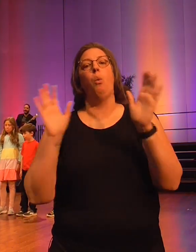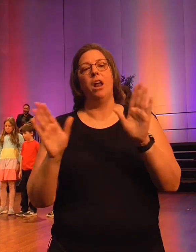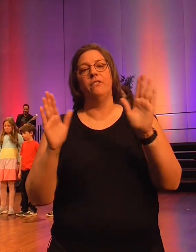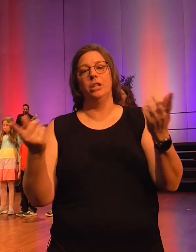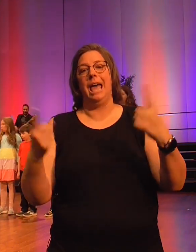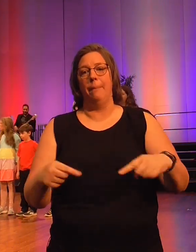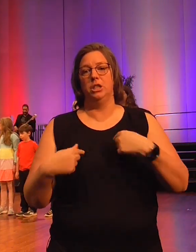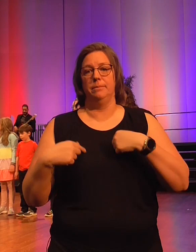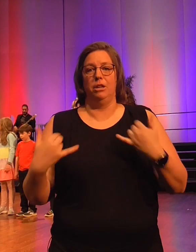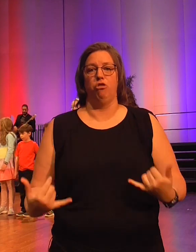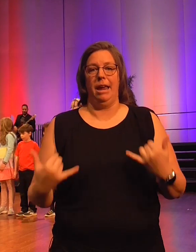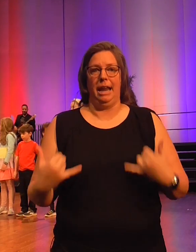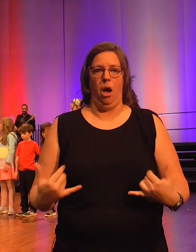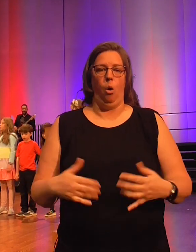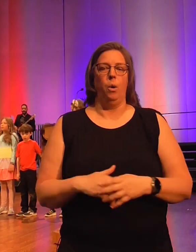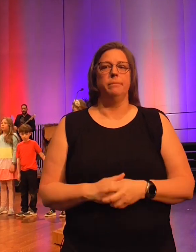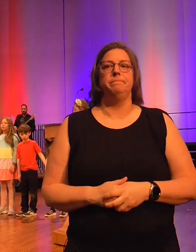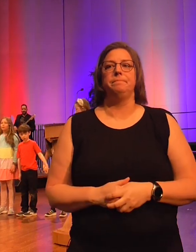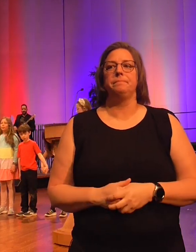now.